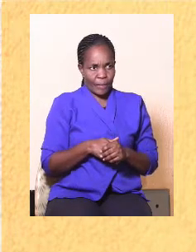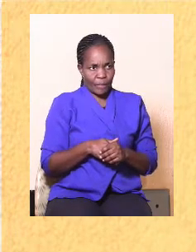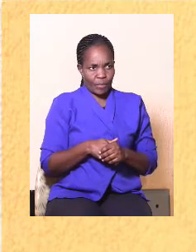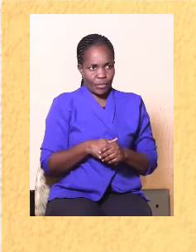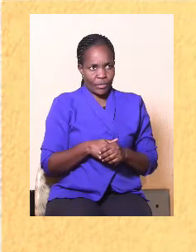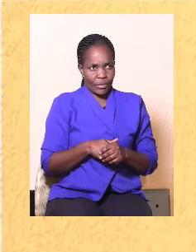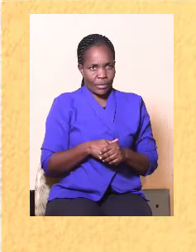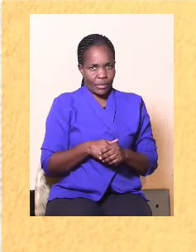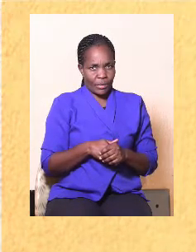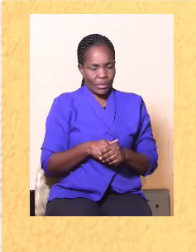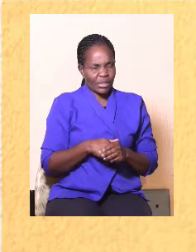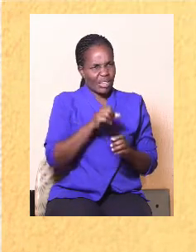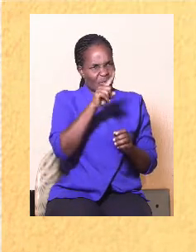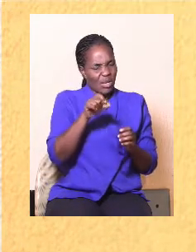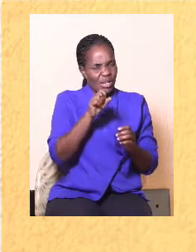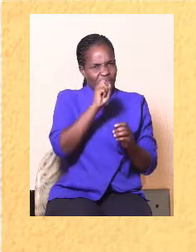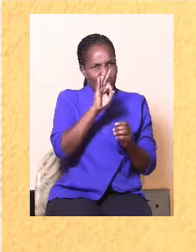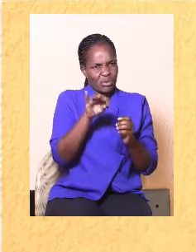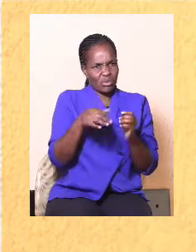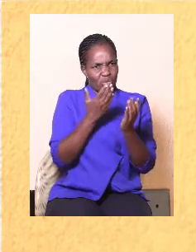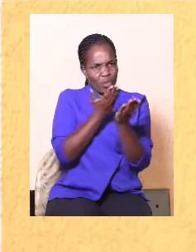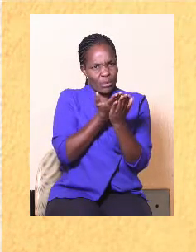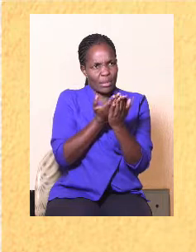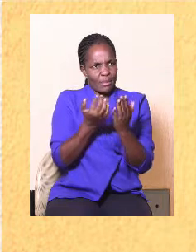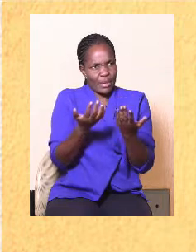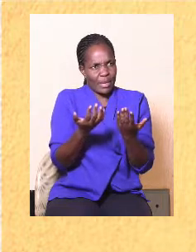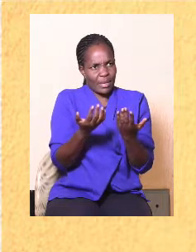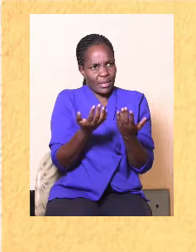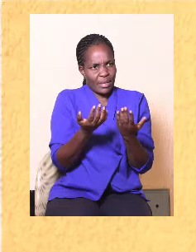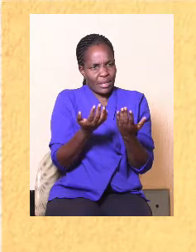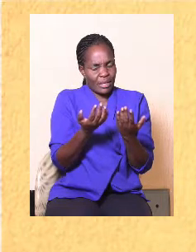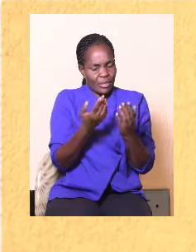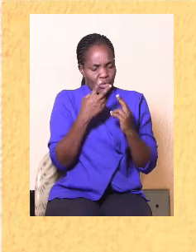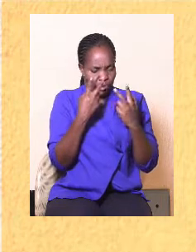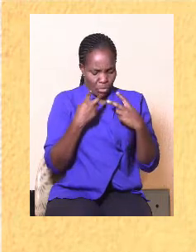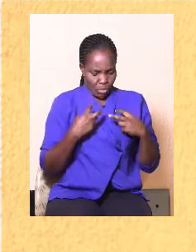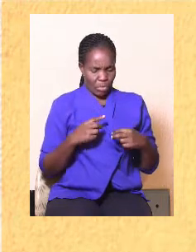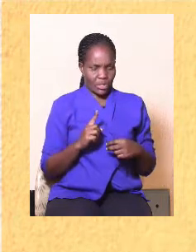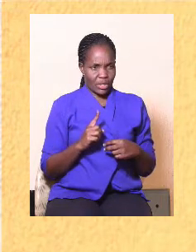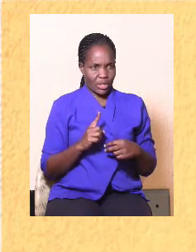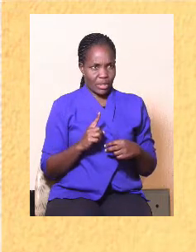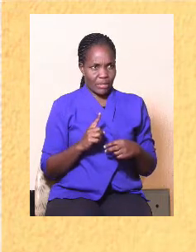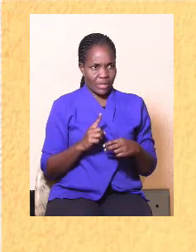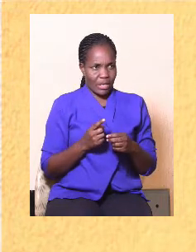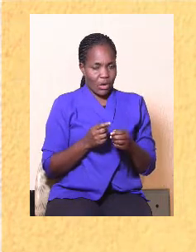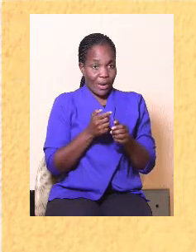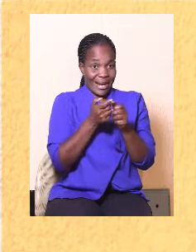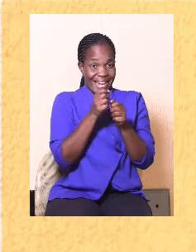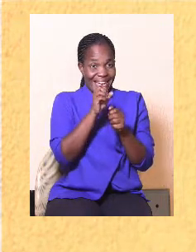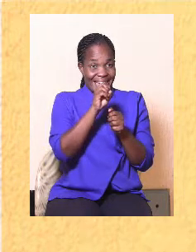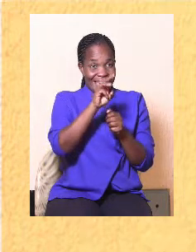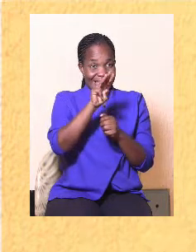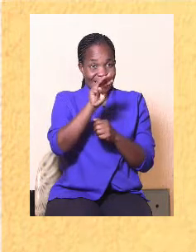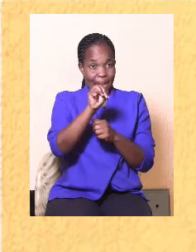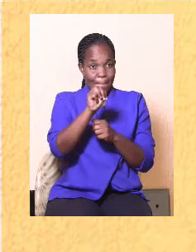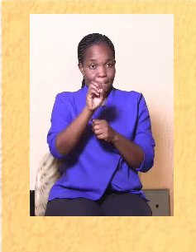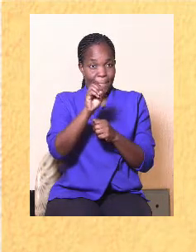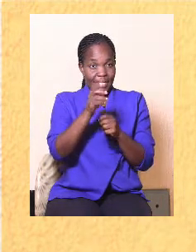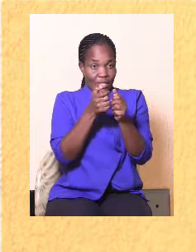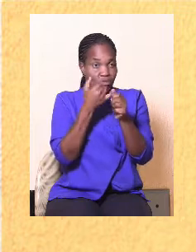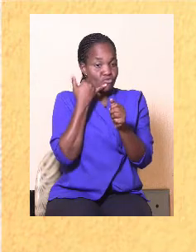claim? So you nominate yourself. You nominate yourself by sending an SMS, a text